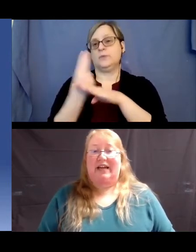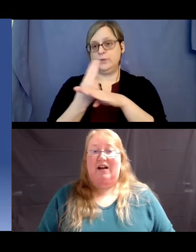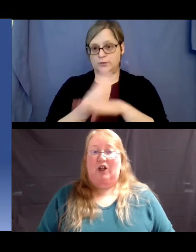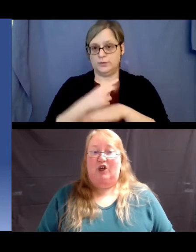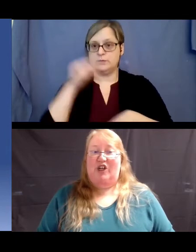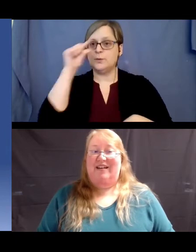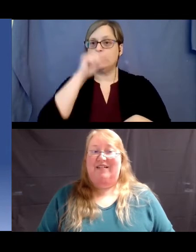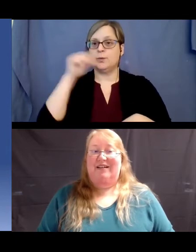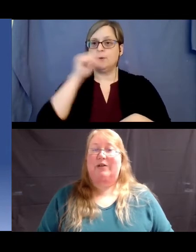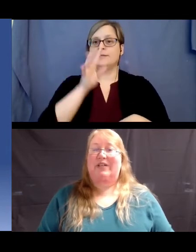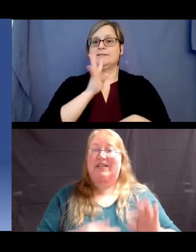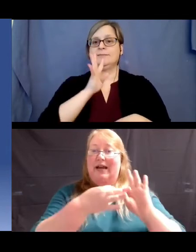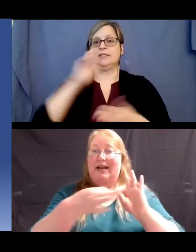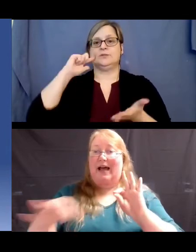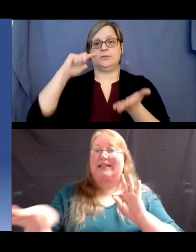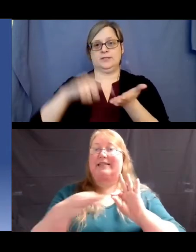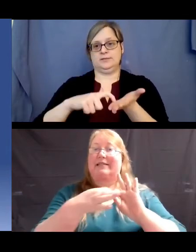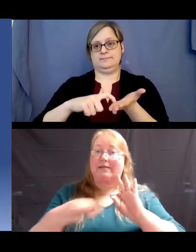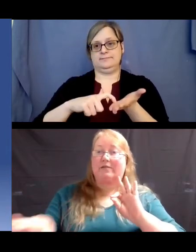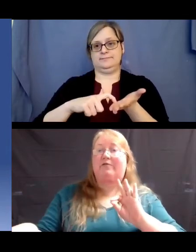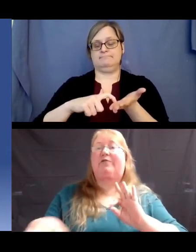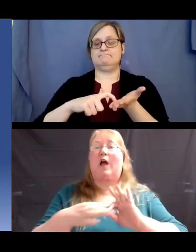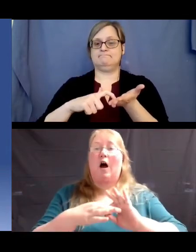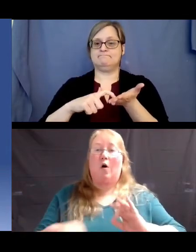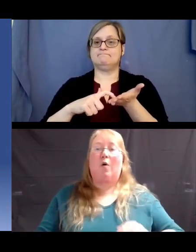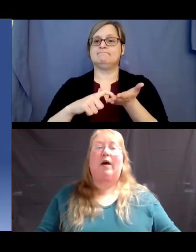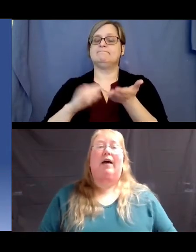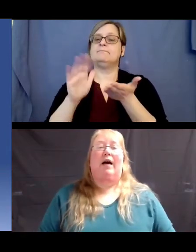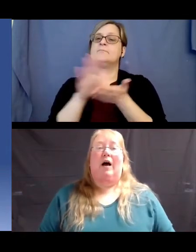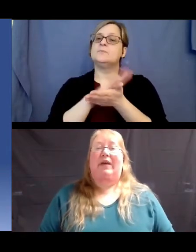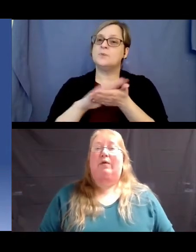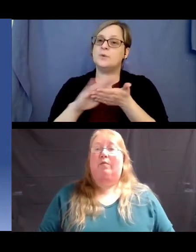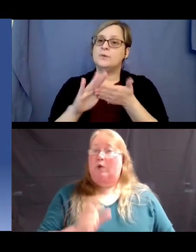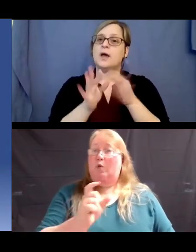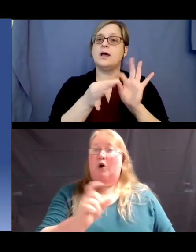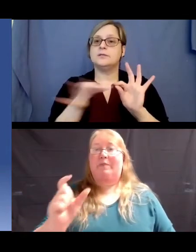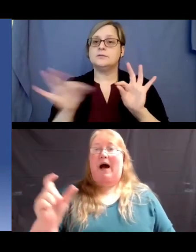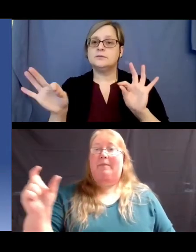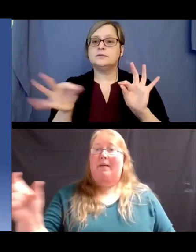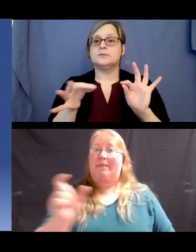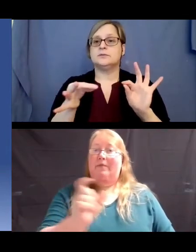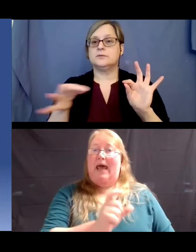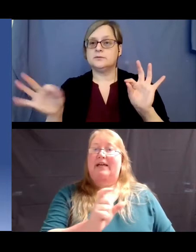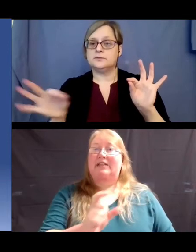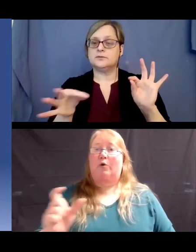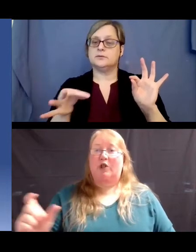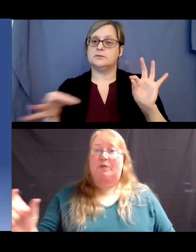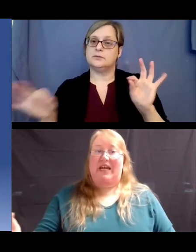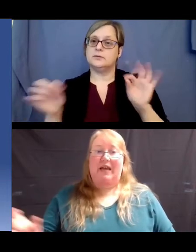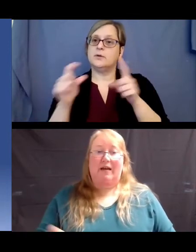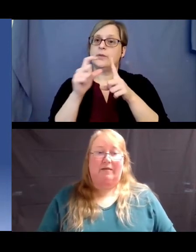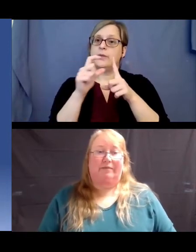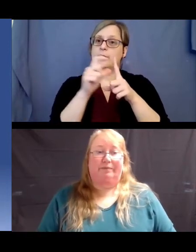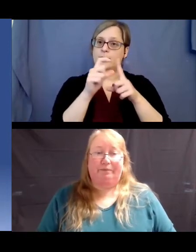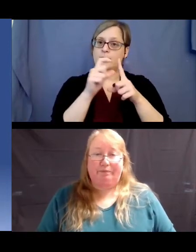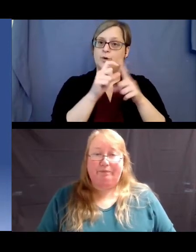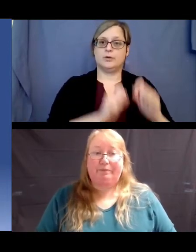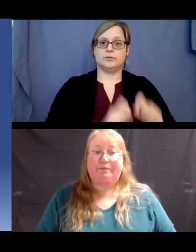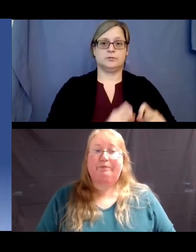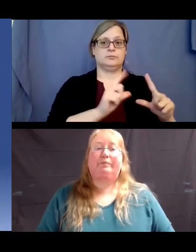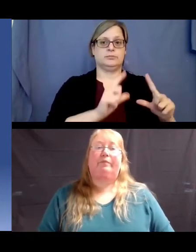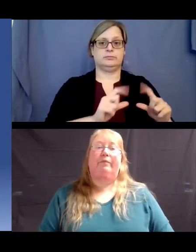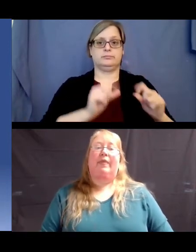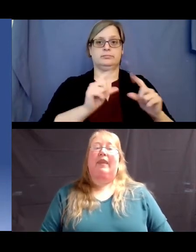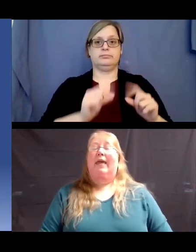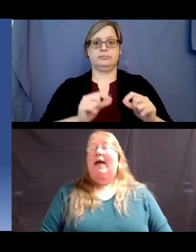recognition technology, so it's got a nice flow. The words pop up as you are speaking.